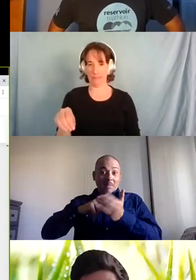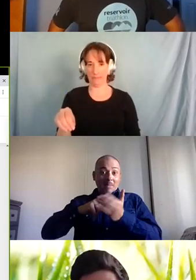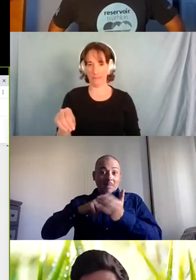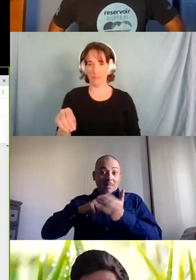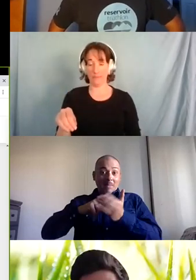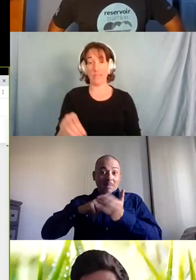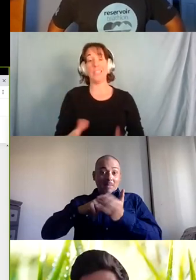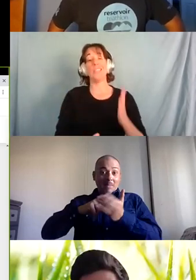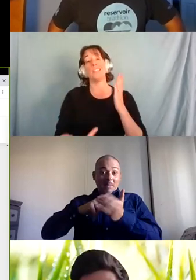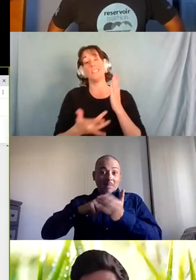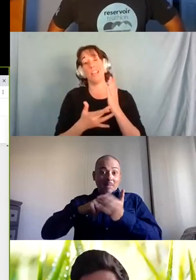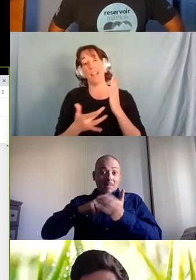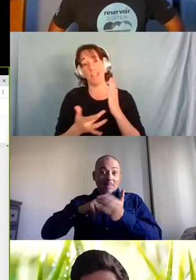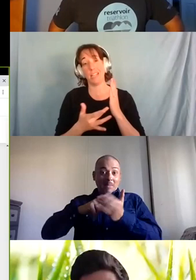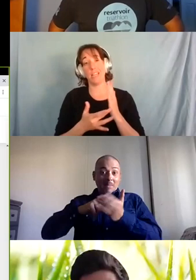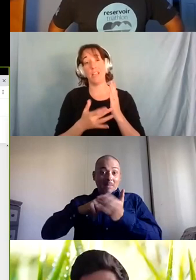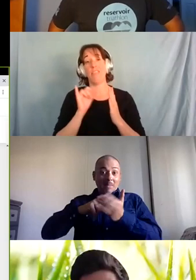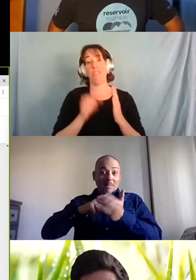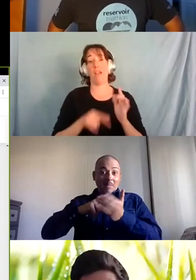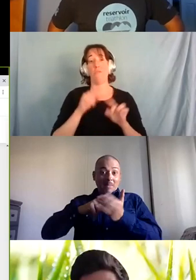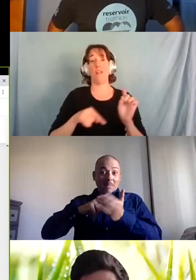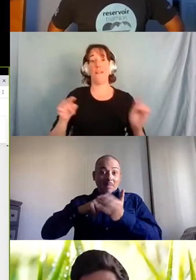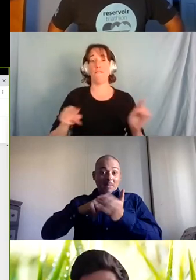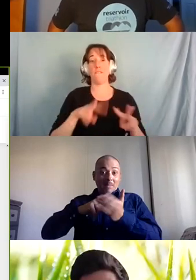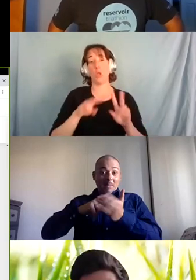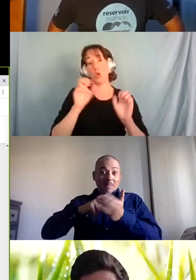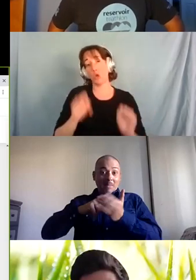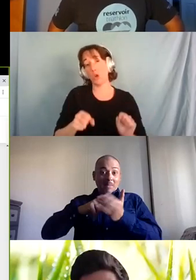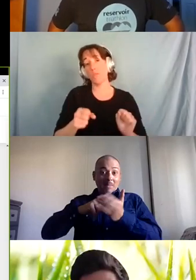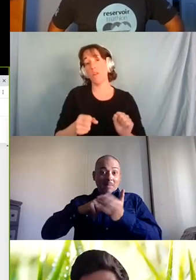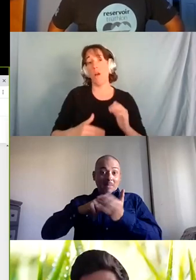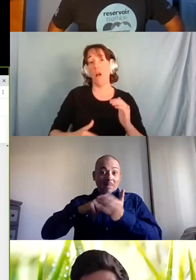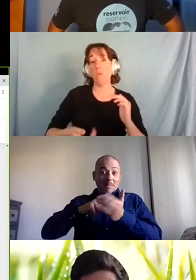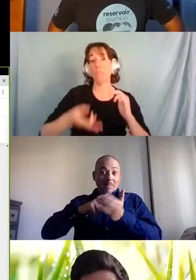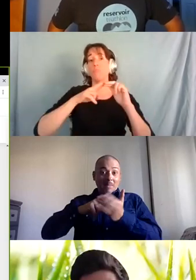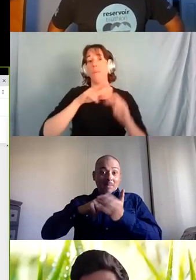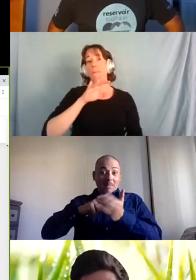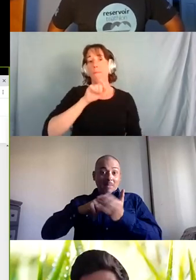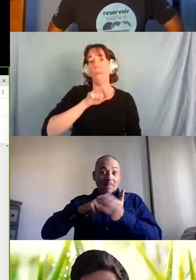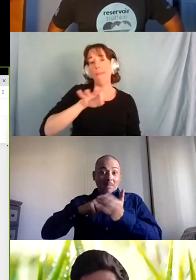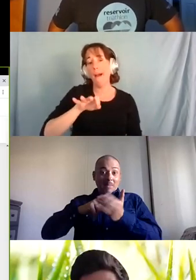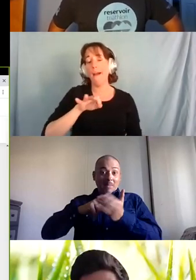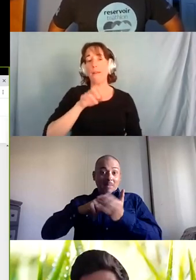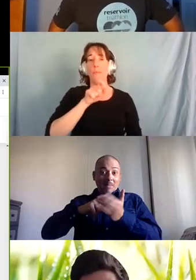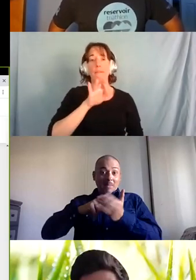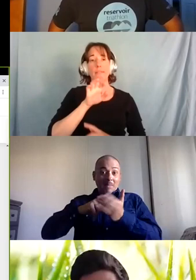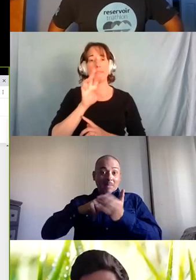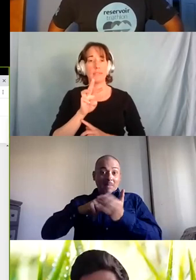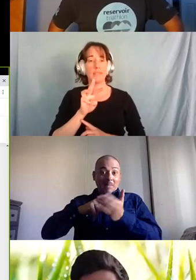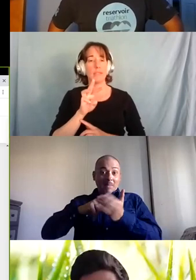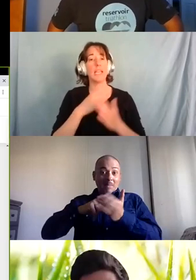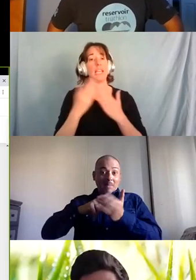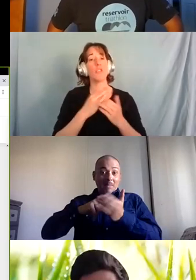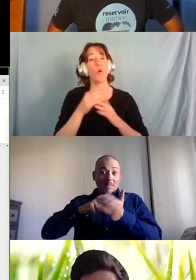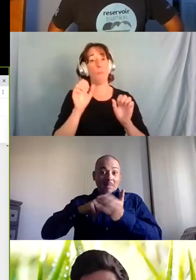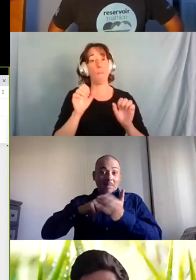Technically, that random value could get to like 0.9 or 0.96. And even though the probability of moving up is 80%, it will still move